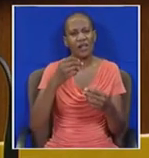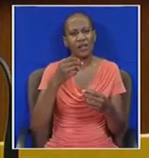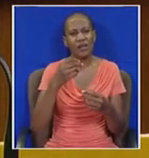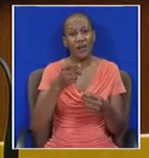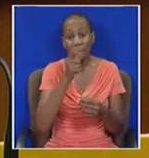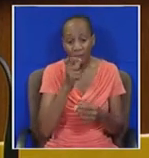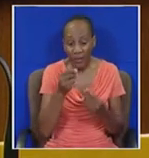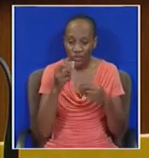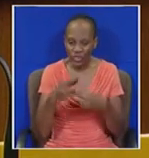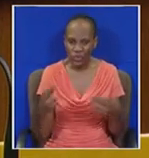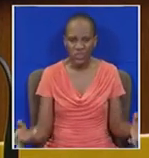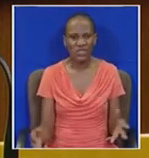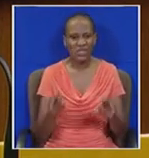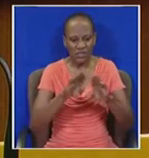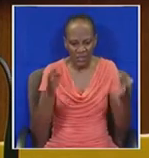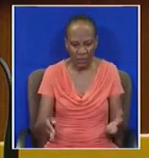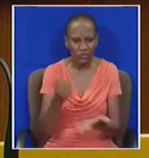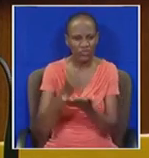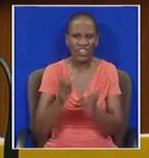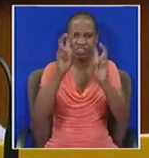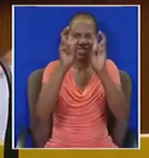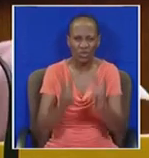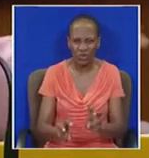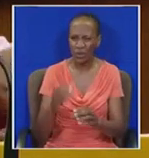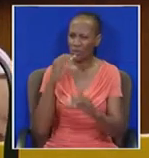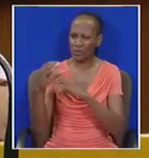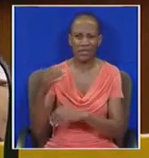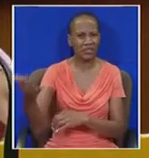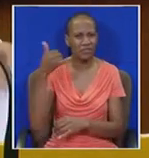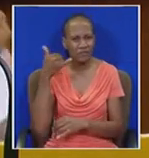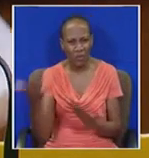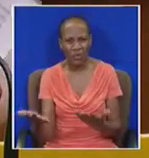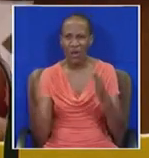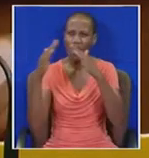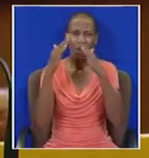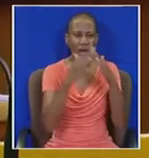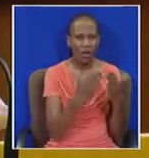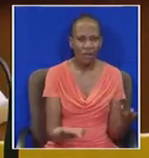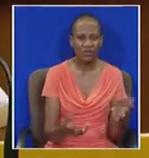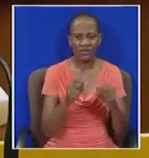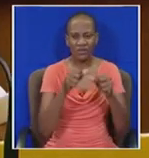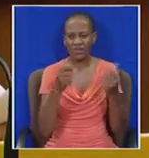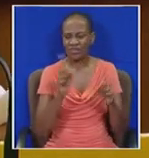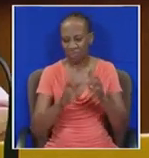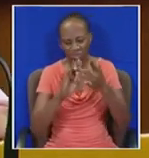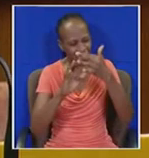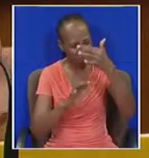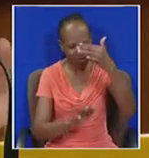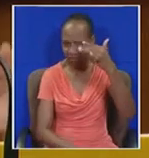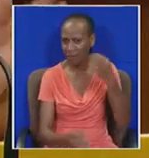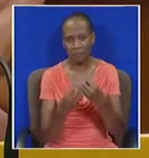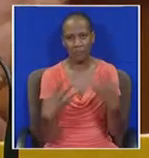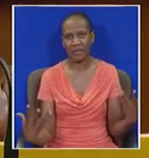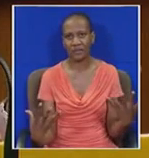products, furniture products, electric and telecom cables, residential meters, etc. And what